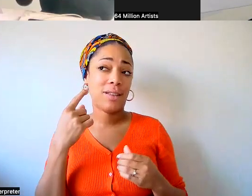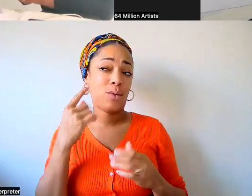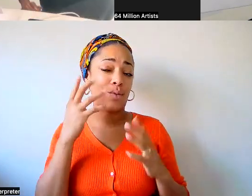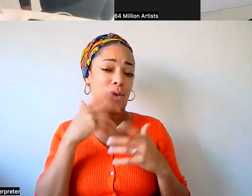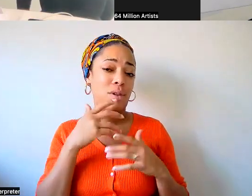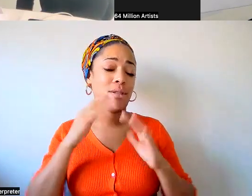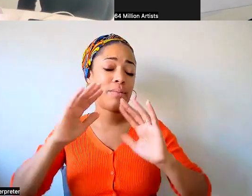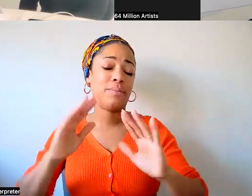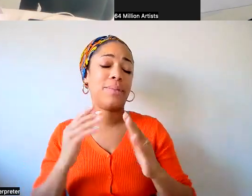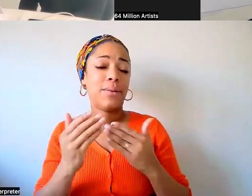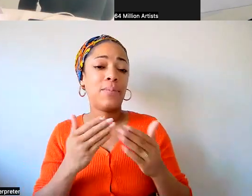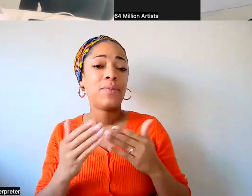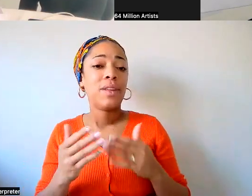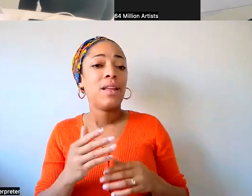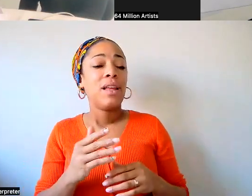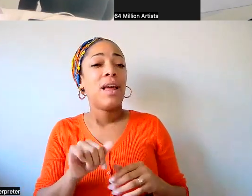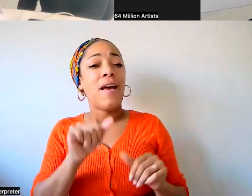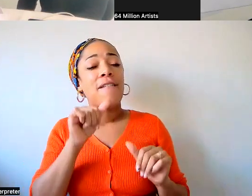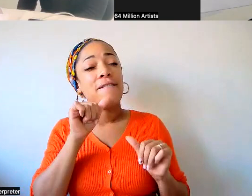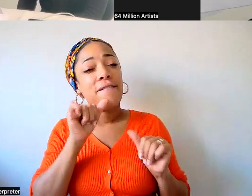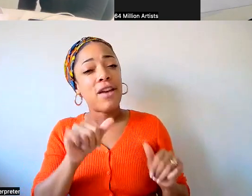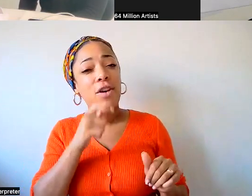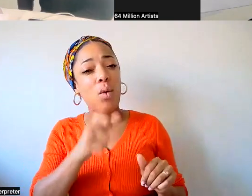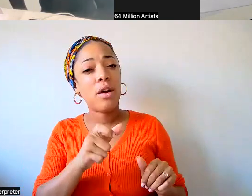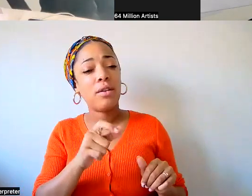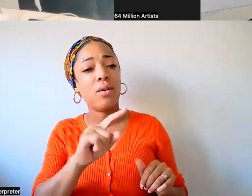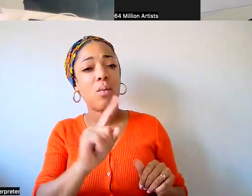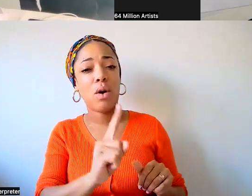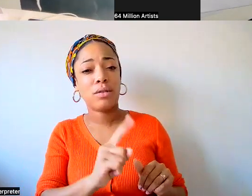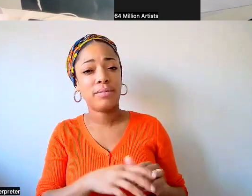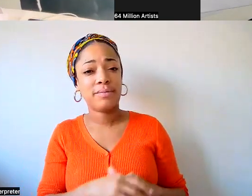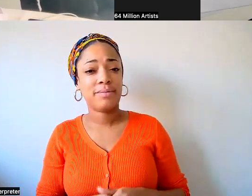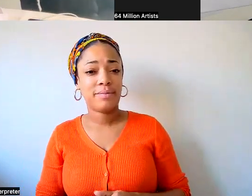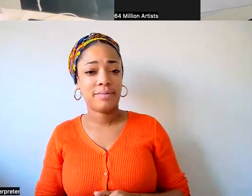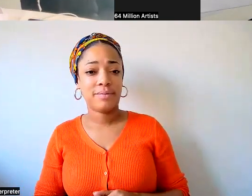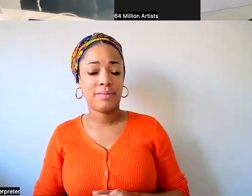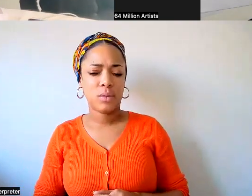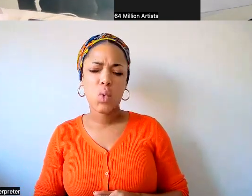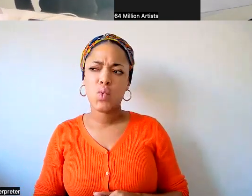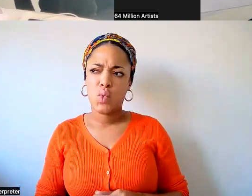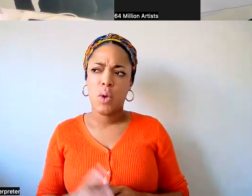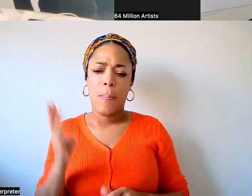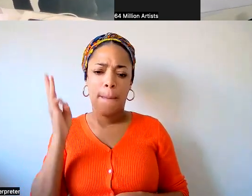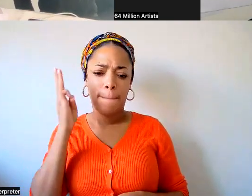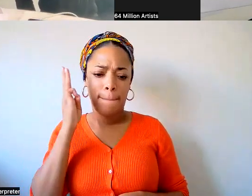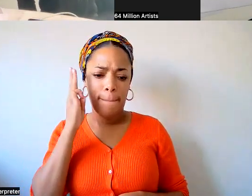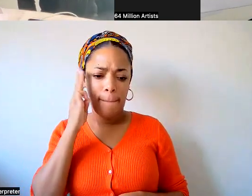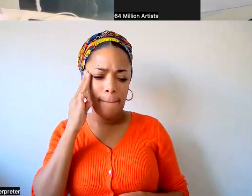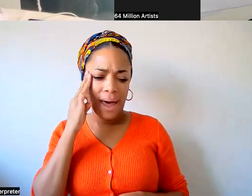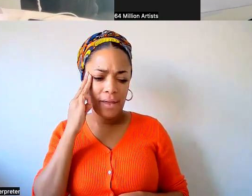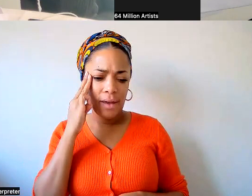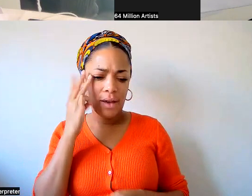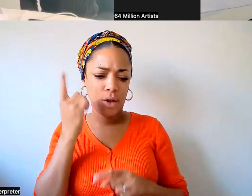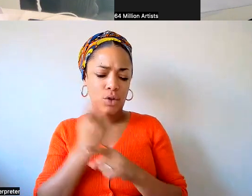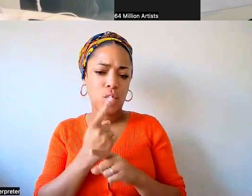is, what is your favourite word? Favourite word? Yes. Well, my mother spoke bits of another language.